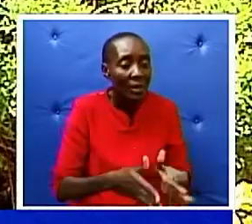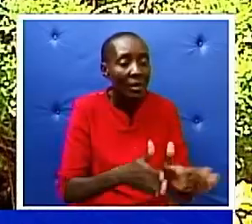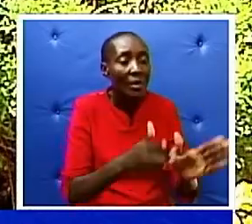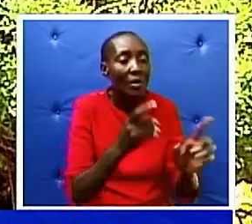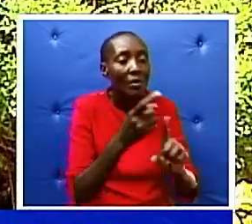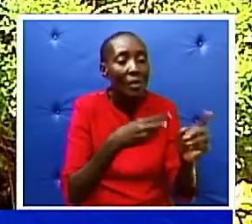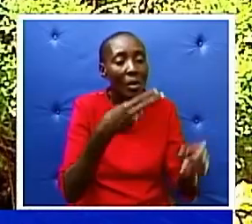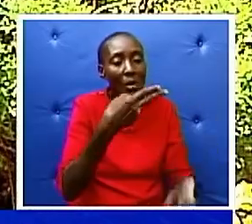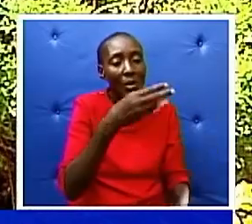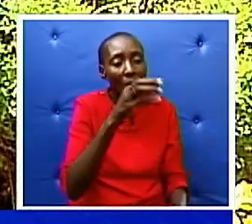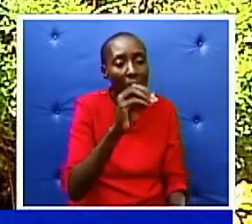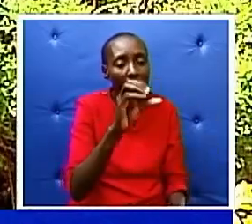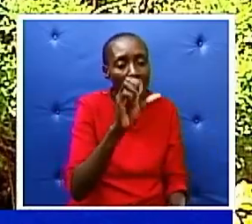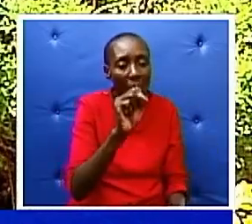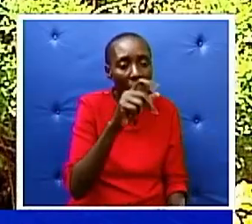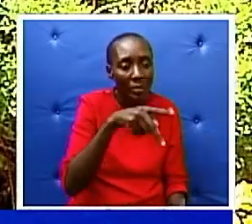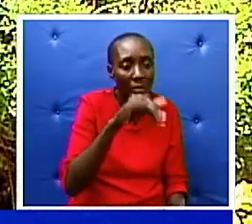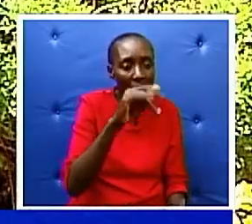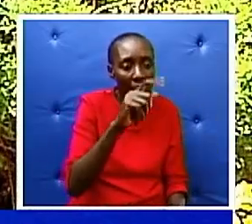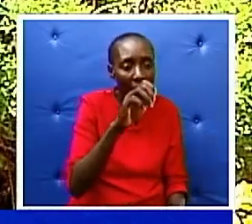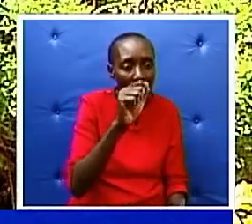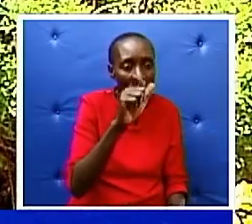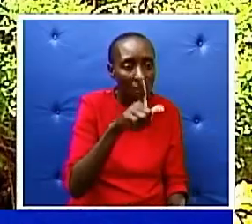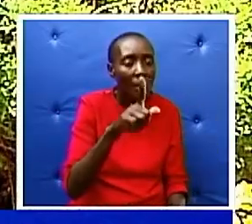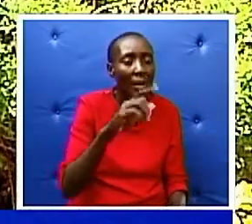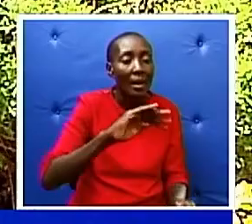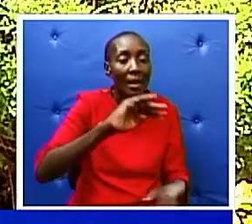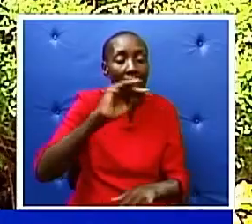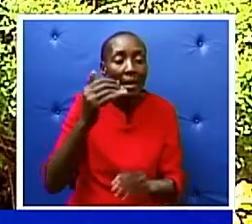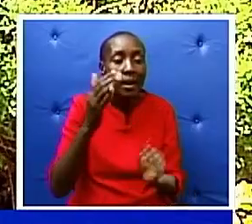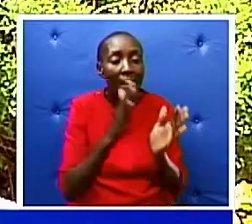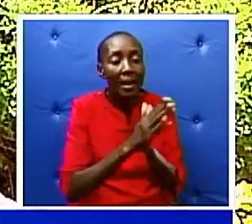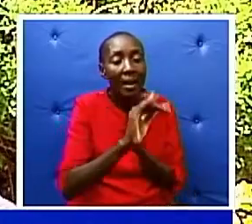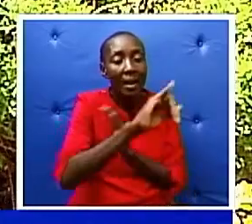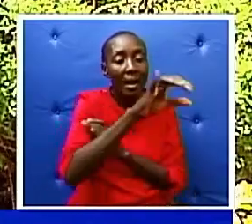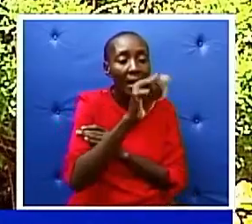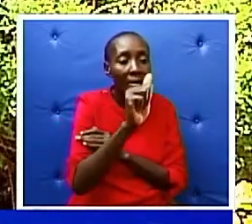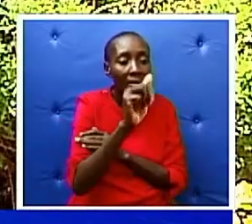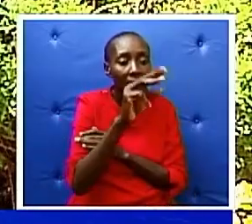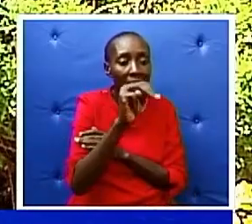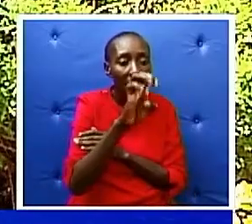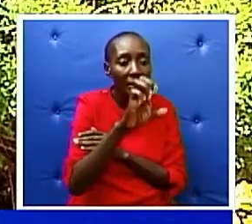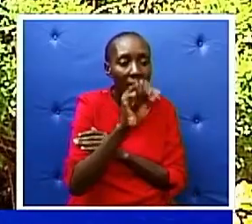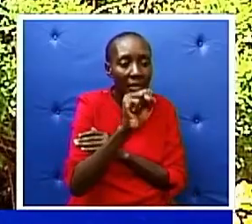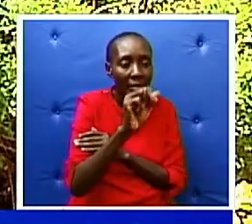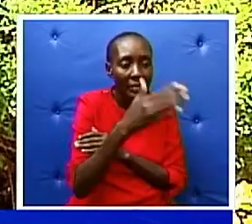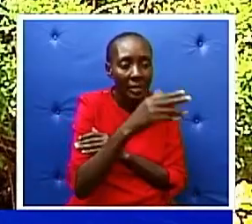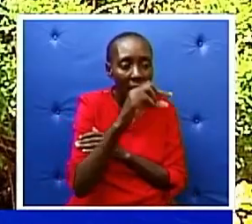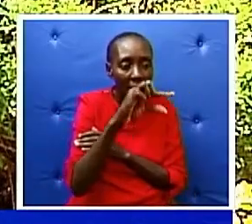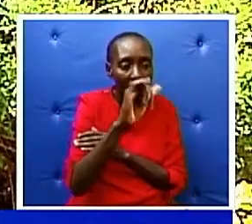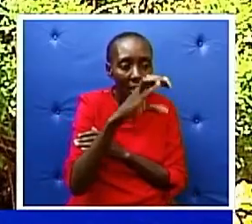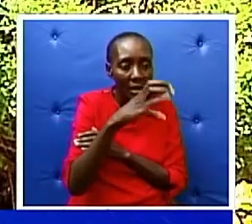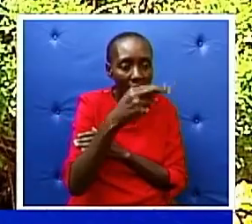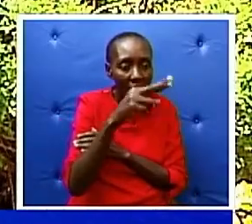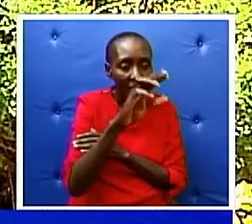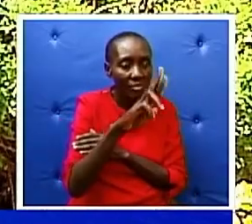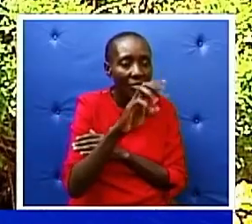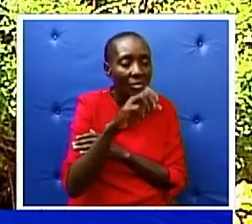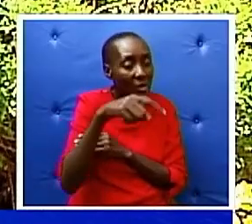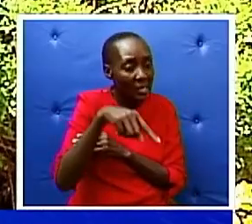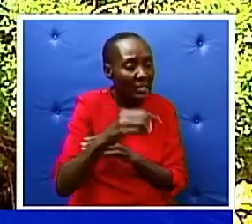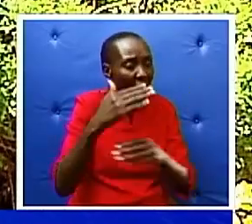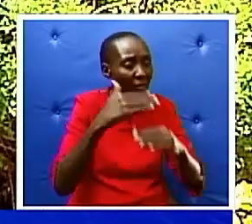Hospital Hill and James Gishuru. He built that. We don't talk about it. What we had as outer ring road